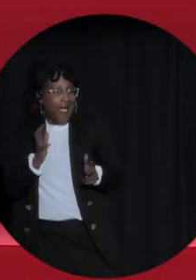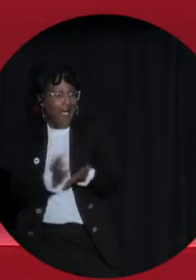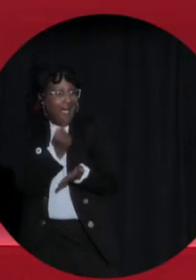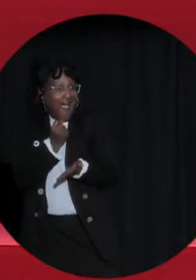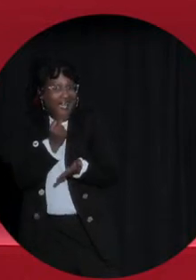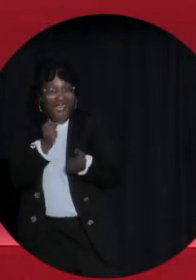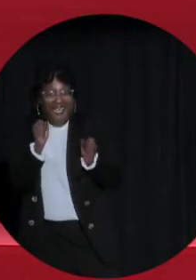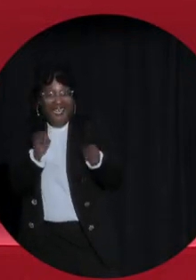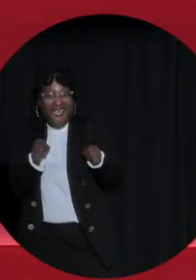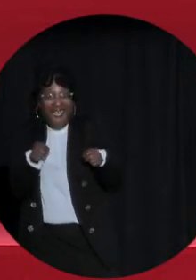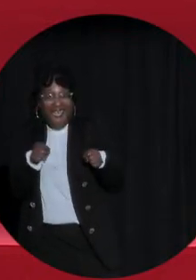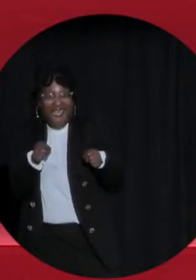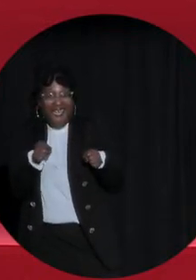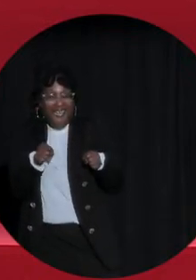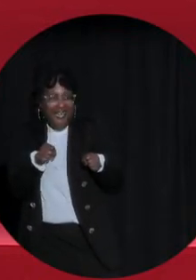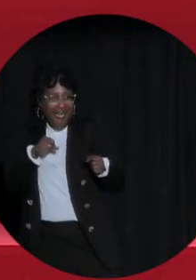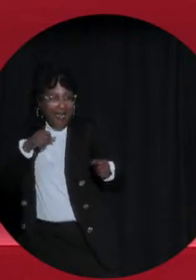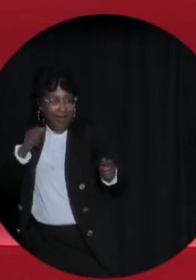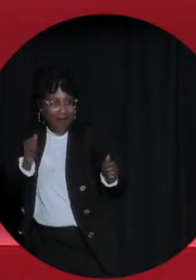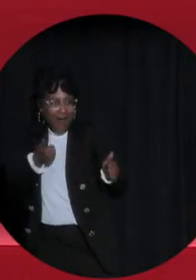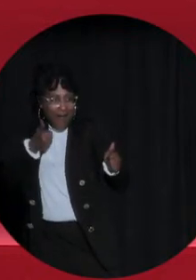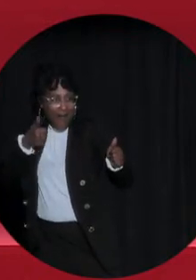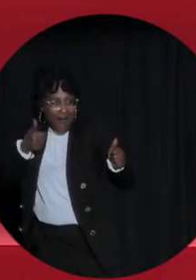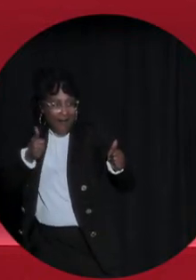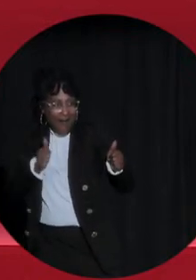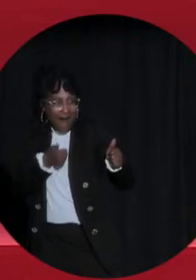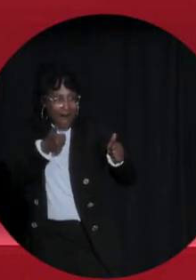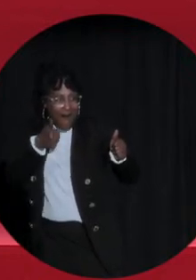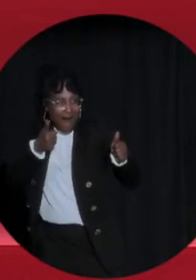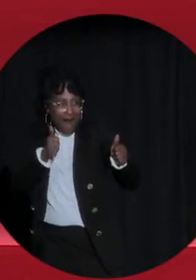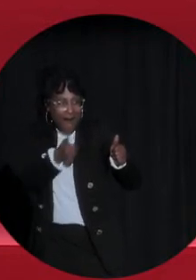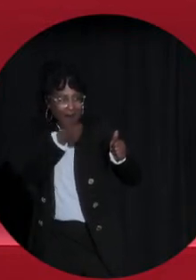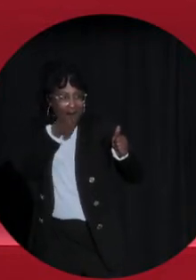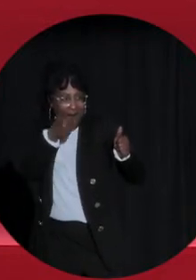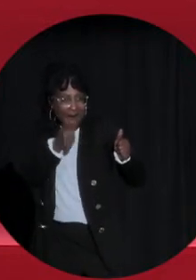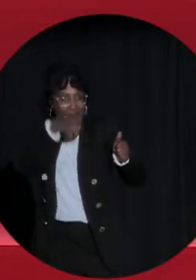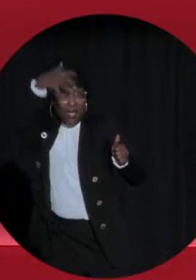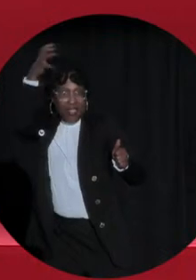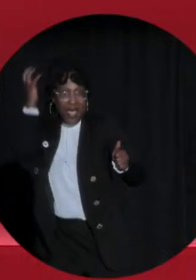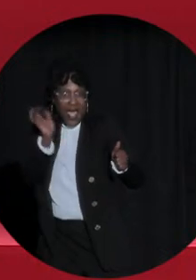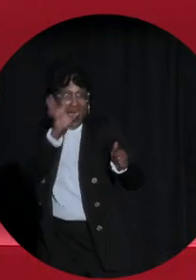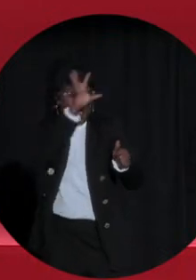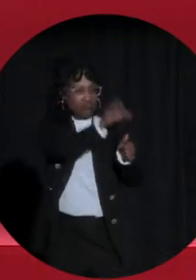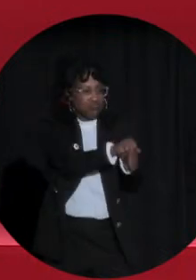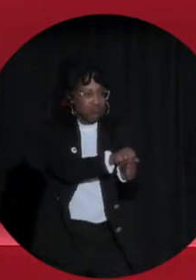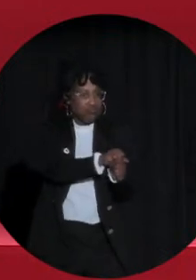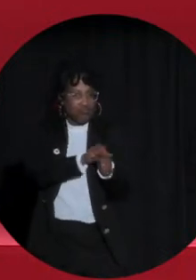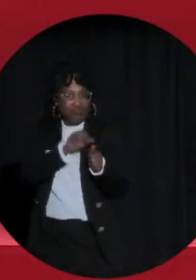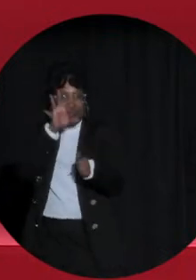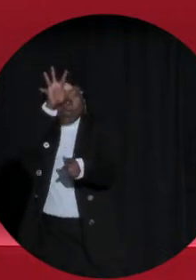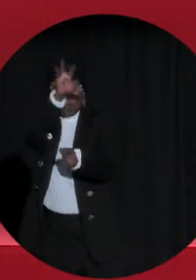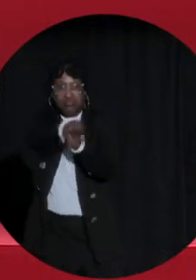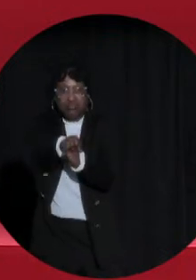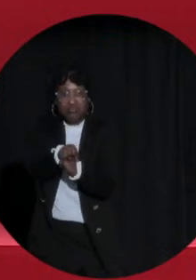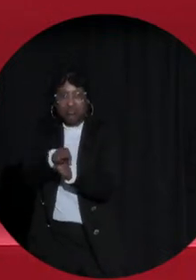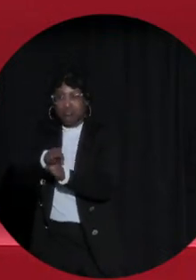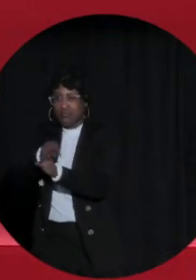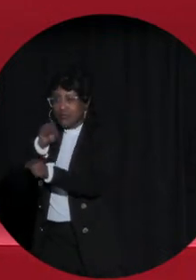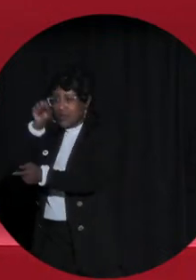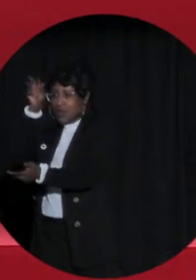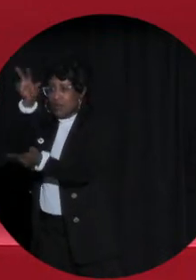crisis drove them apart, the lion took down the first water buck, then the second, and finally the